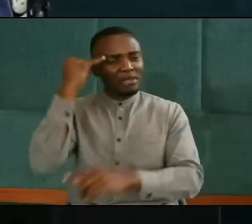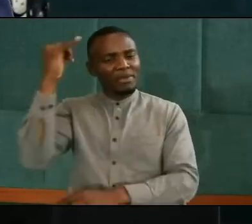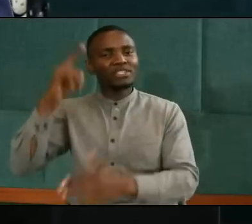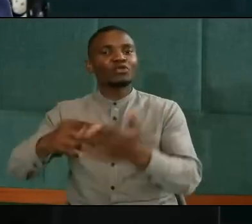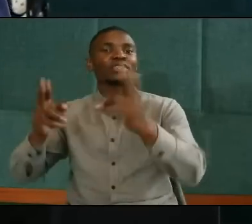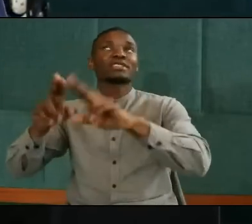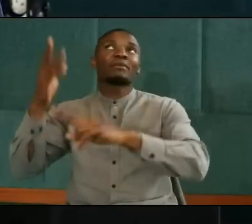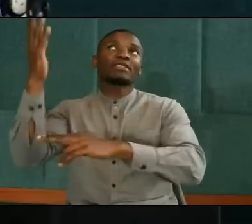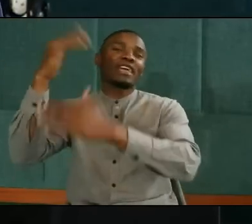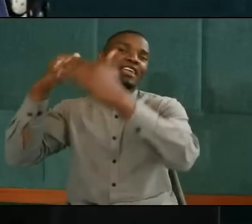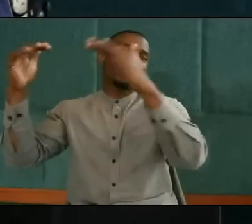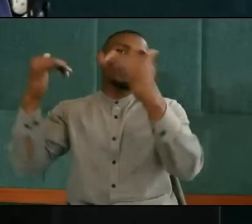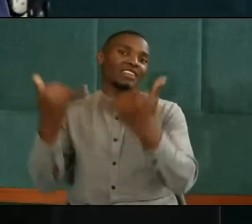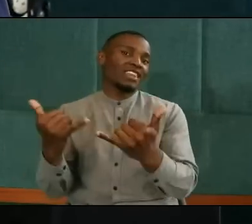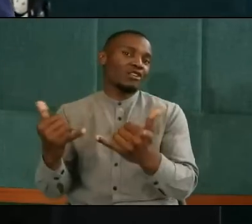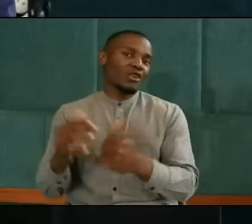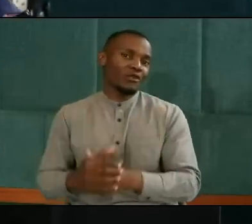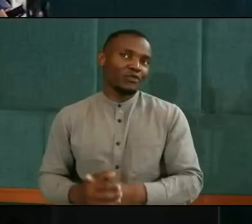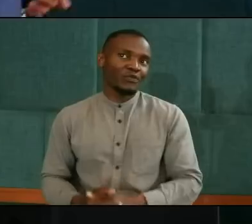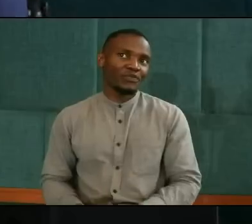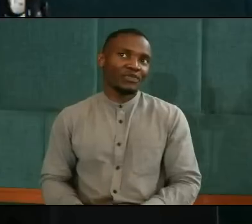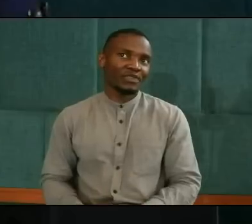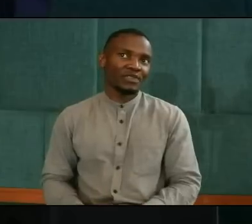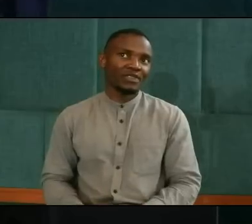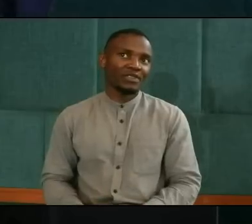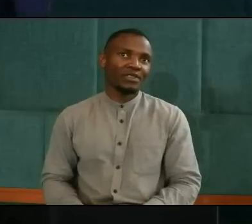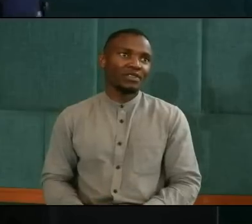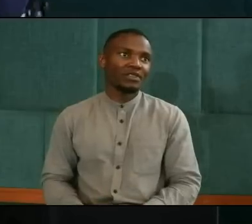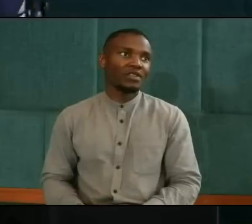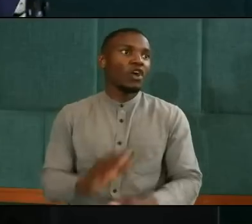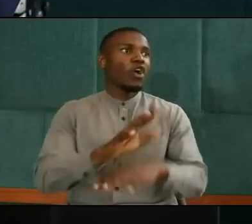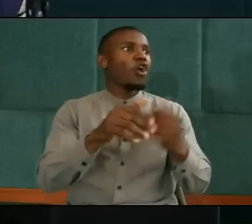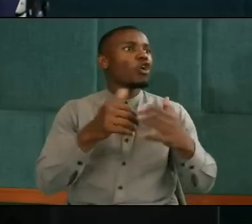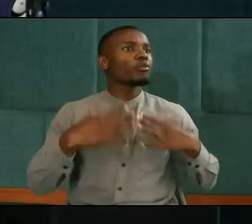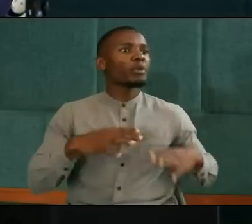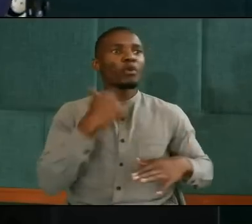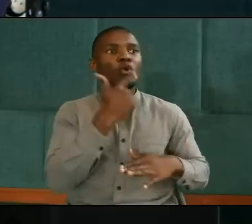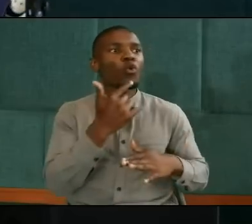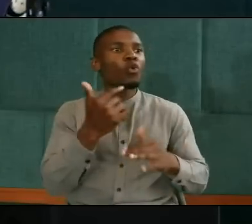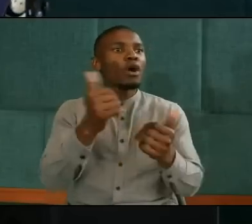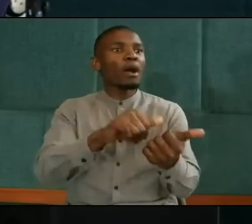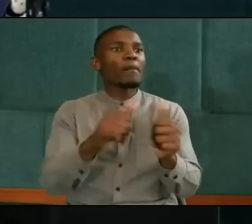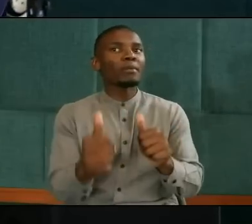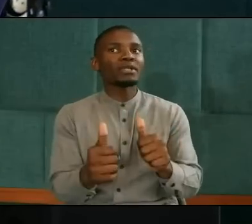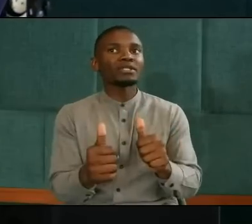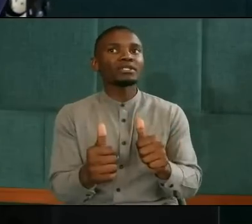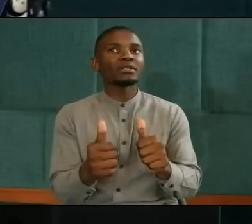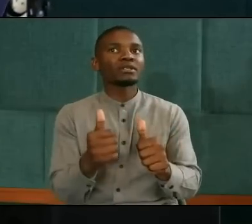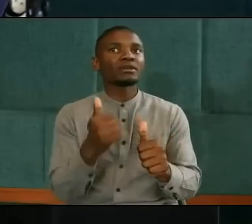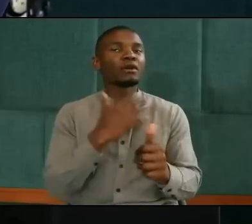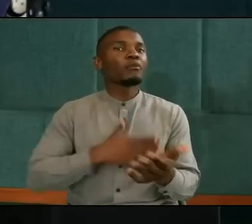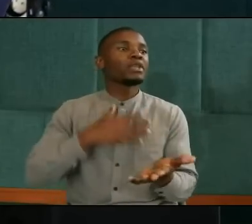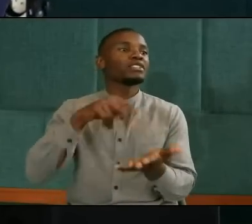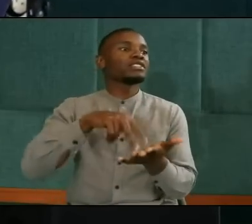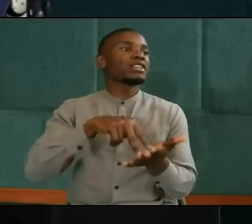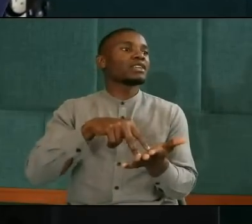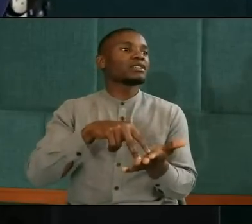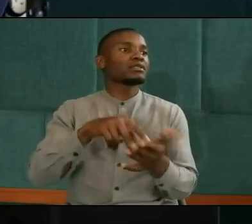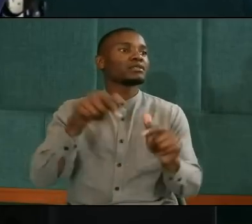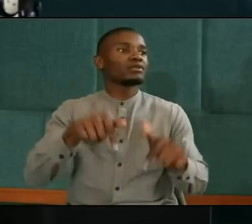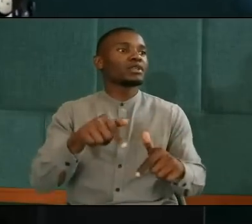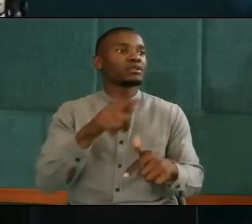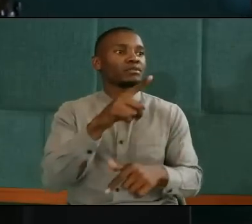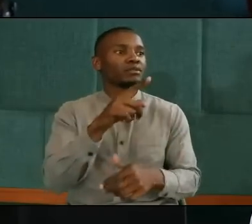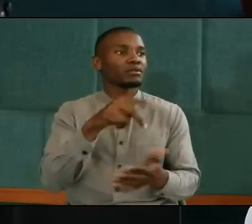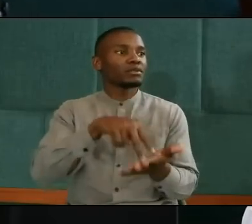now? Because there's more than one. By the way, I don't know how many. All of you who decide to be baptized in the name of Jesus, stand up for me. Stand up for